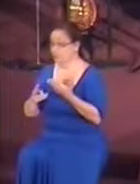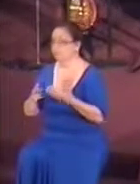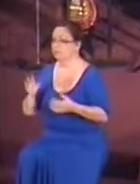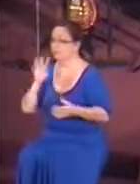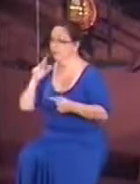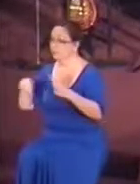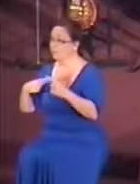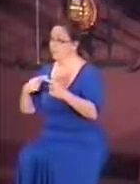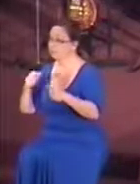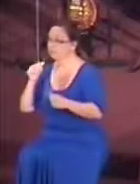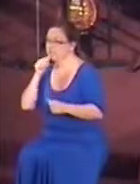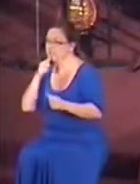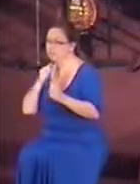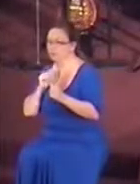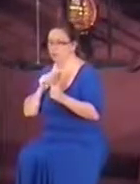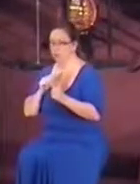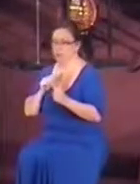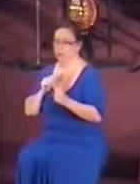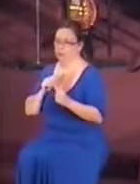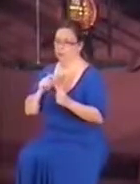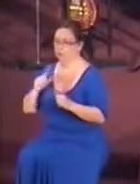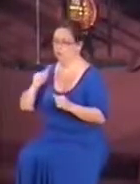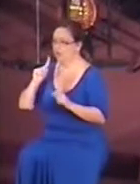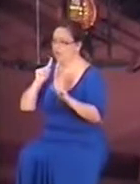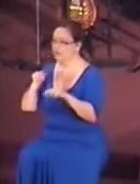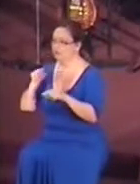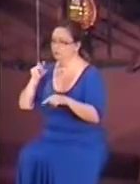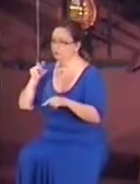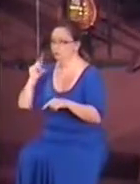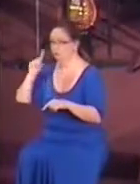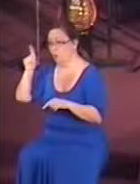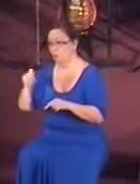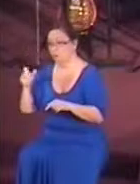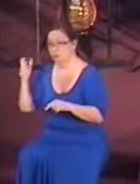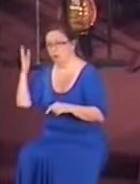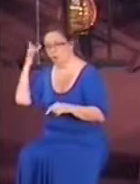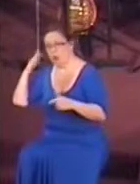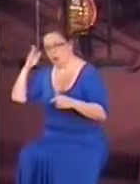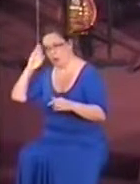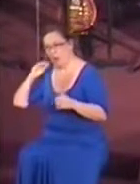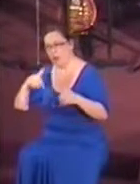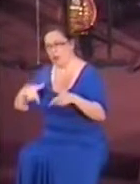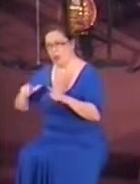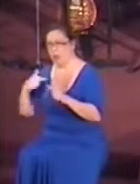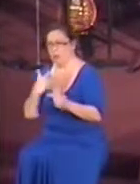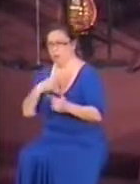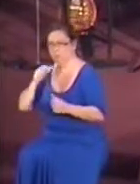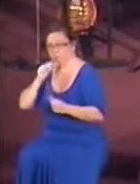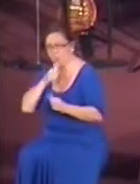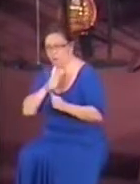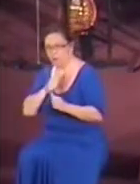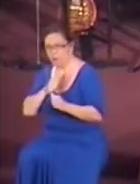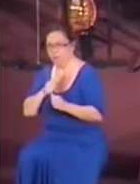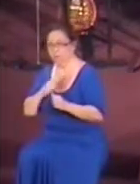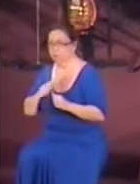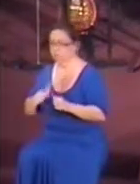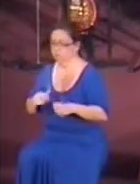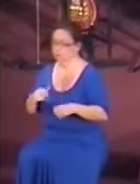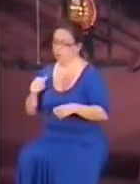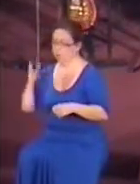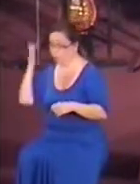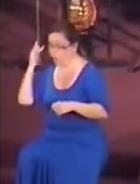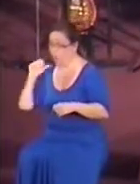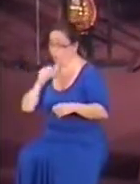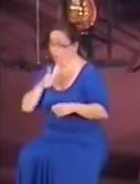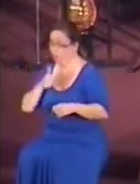to be talking about suffering. We're going to be answering the question, why does God let us suffer? Why does God put us through some of the things that we have